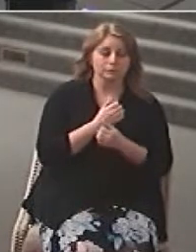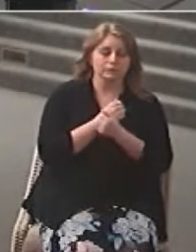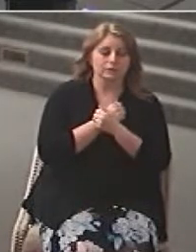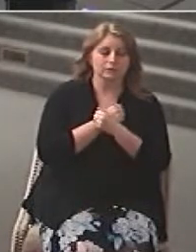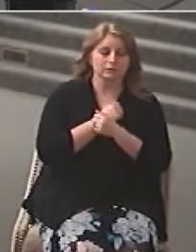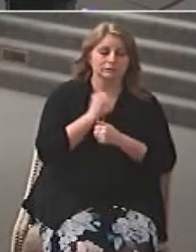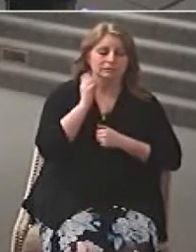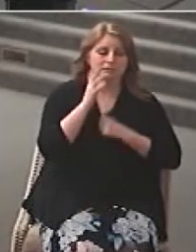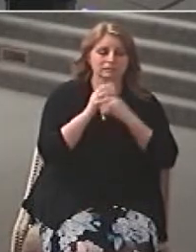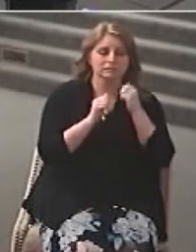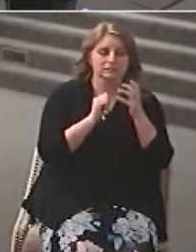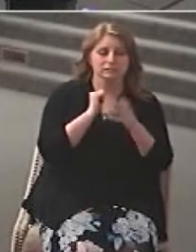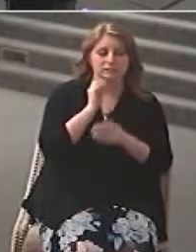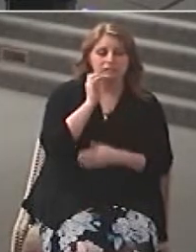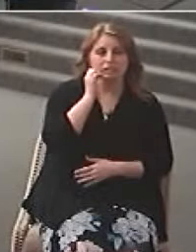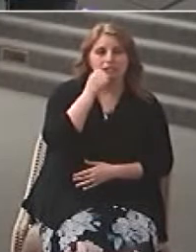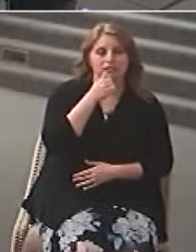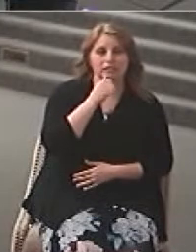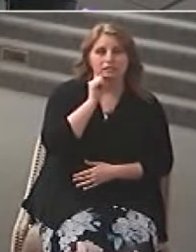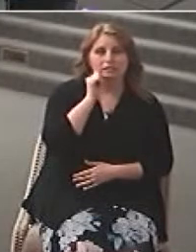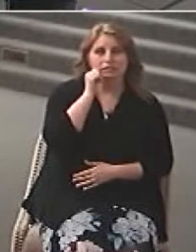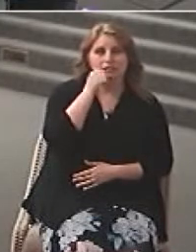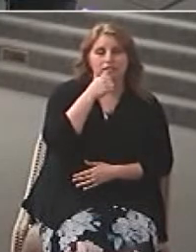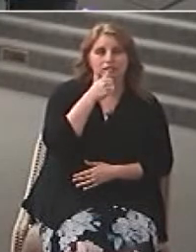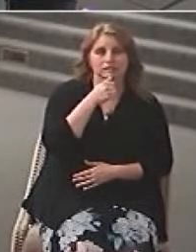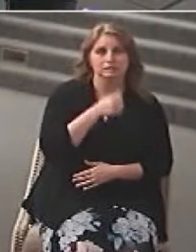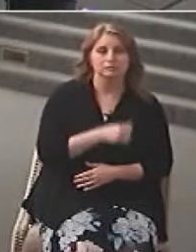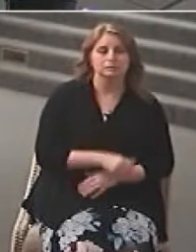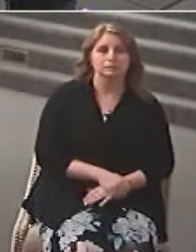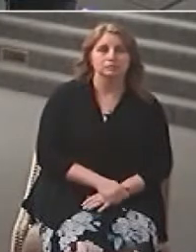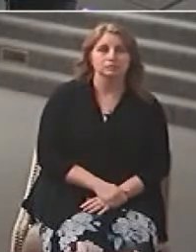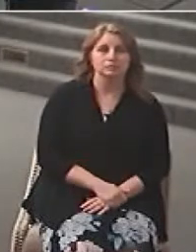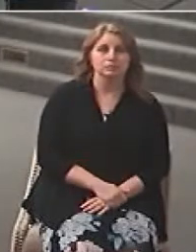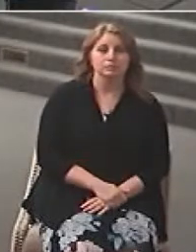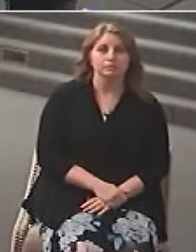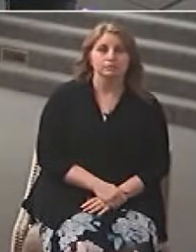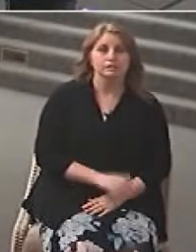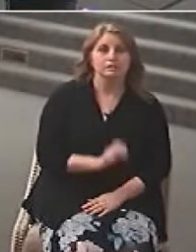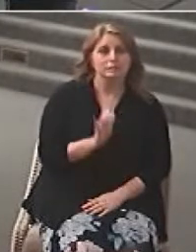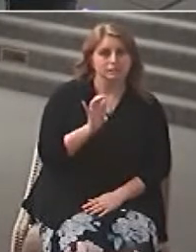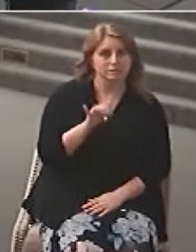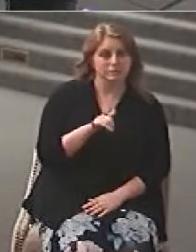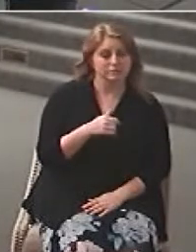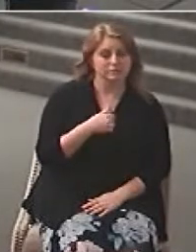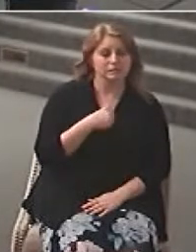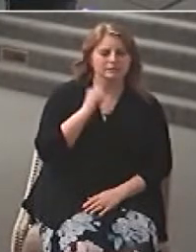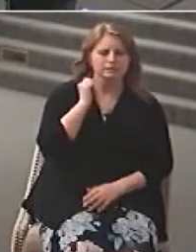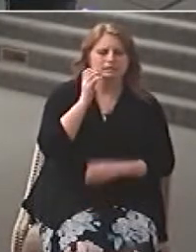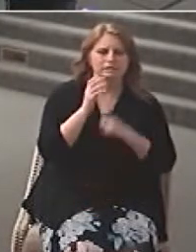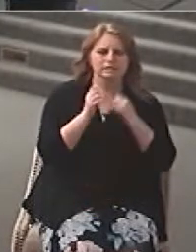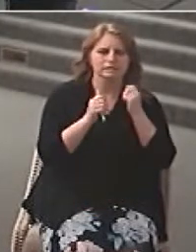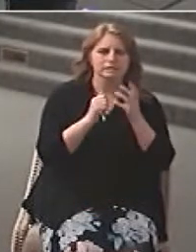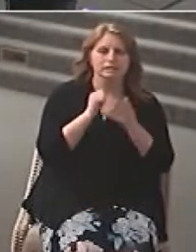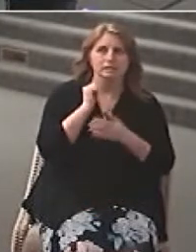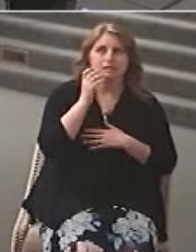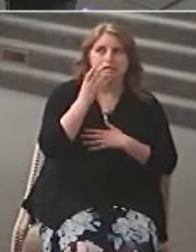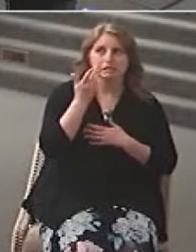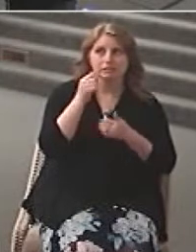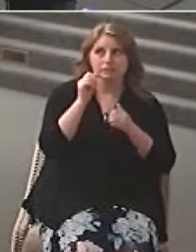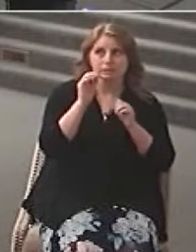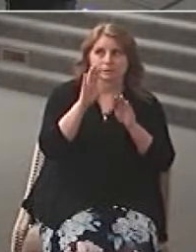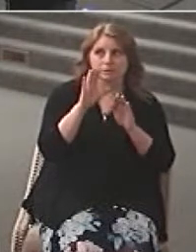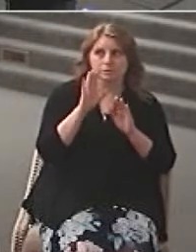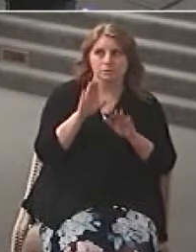will sing every day. Yes, I'll sing of his